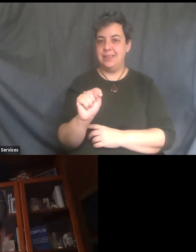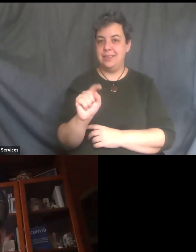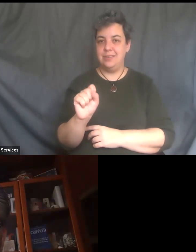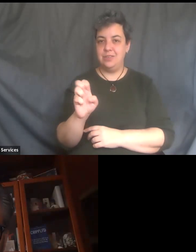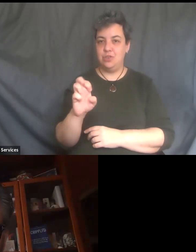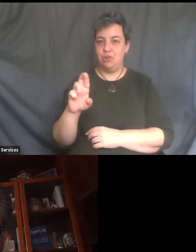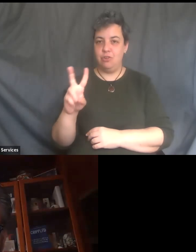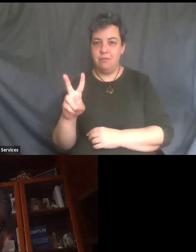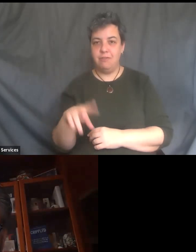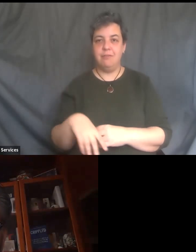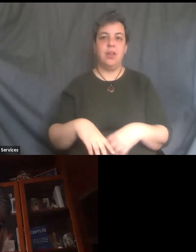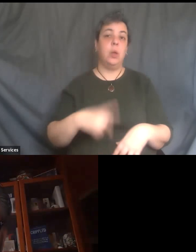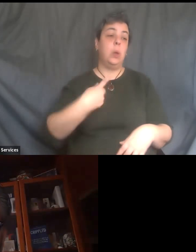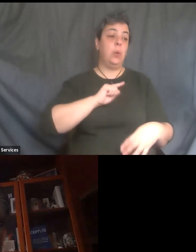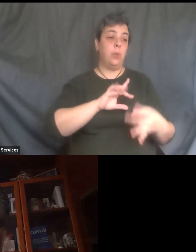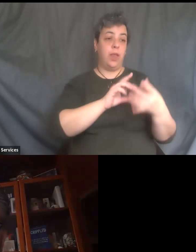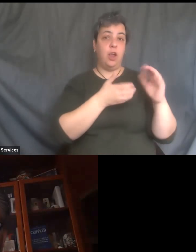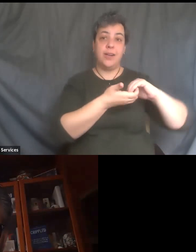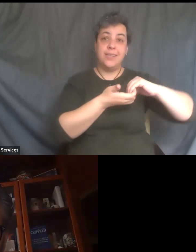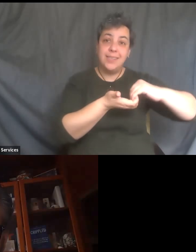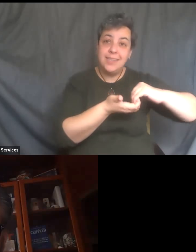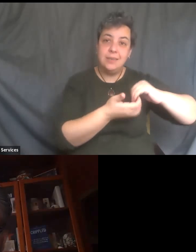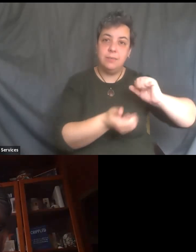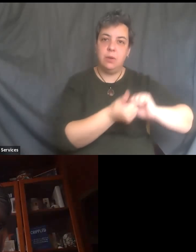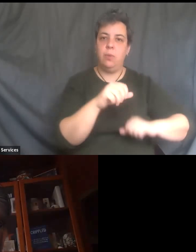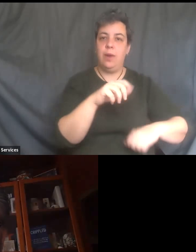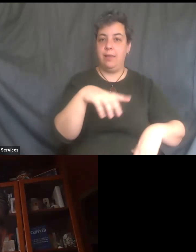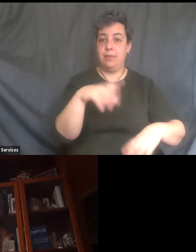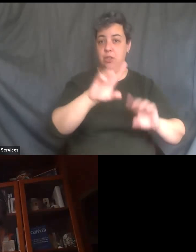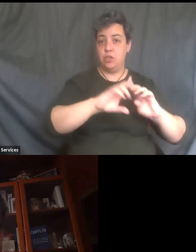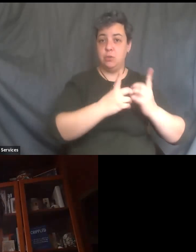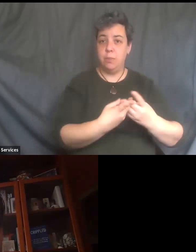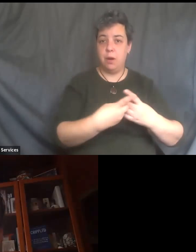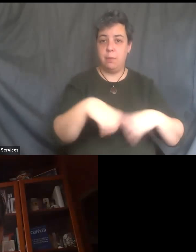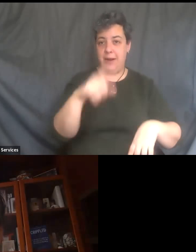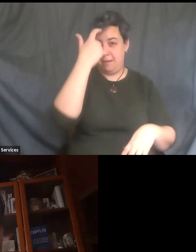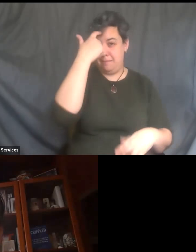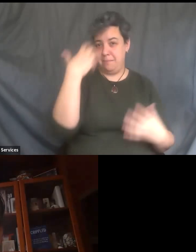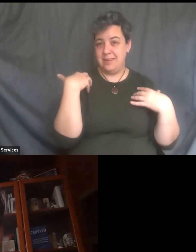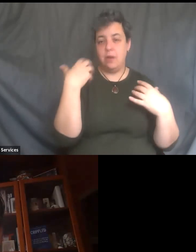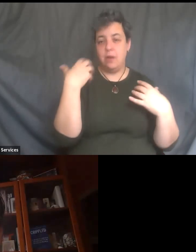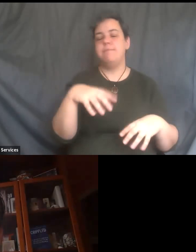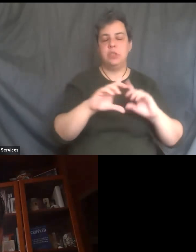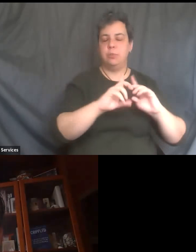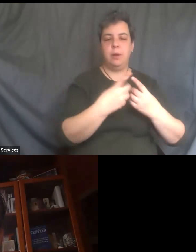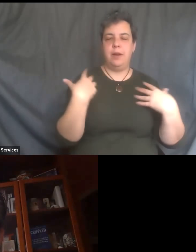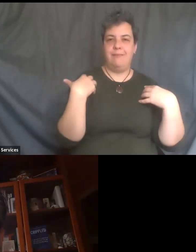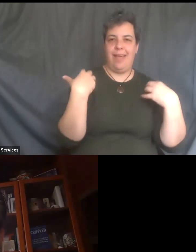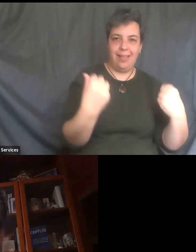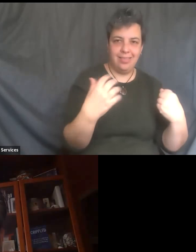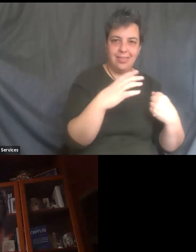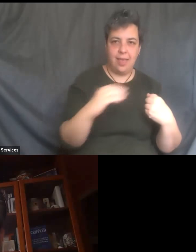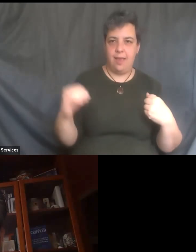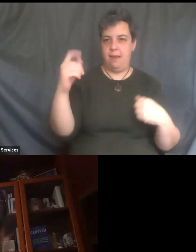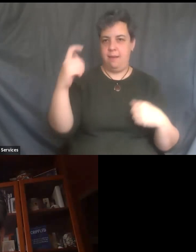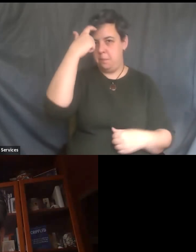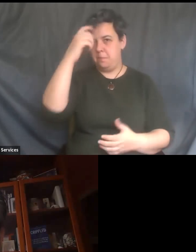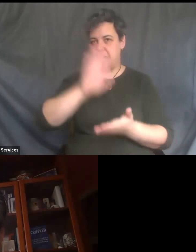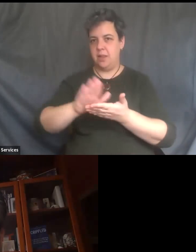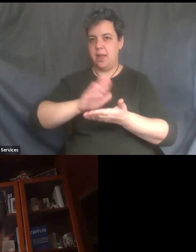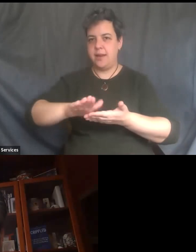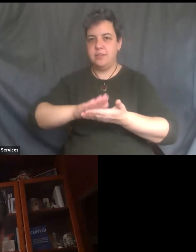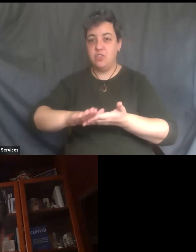this. And that's why Dr. Ige is here today. So we do feel your pain. We're concerned just as much as you are. And any way